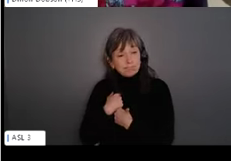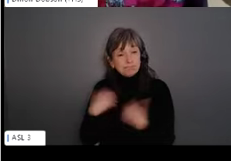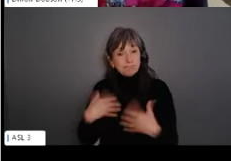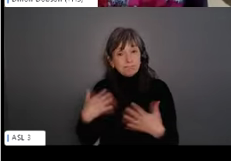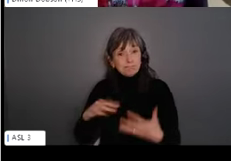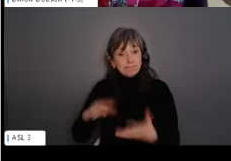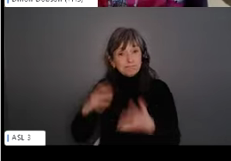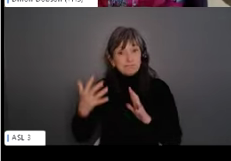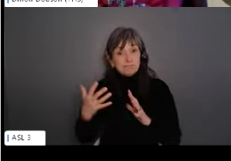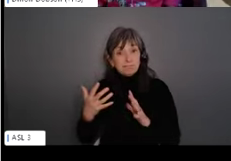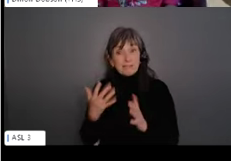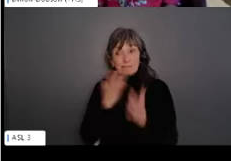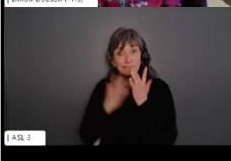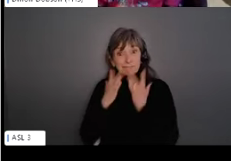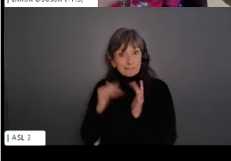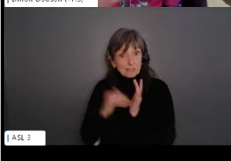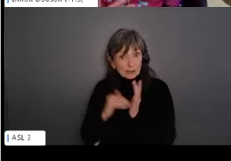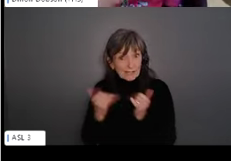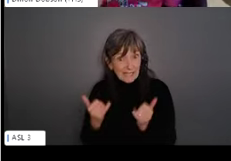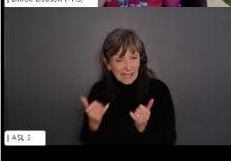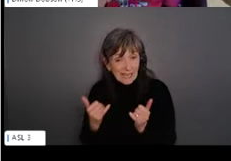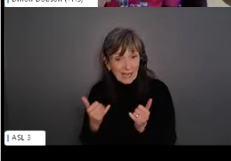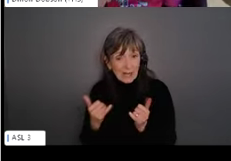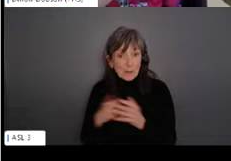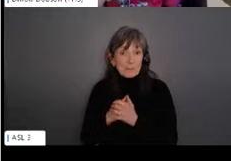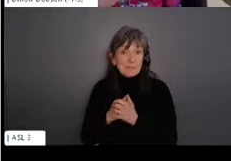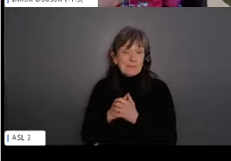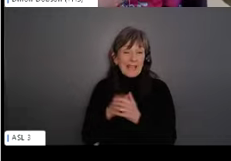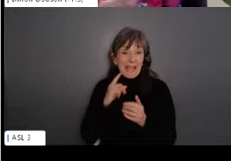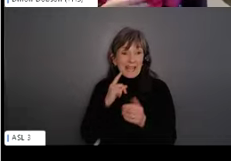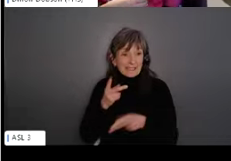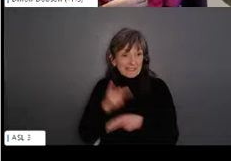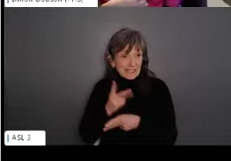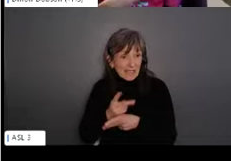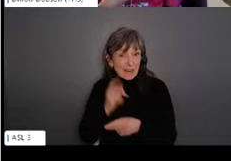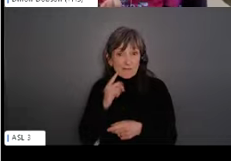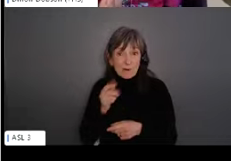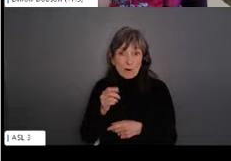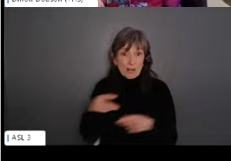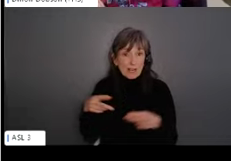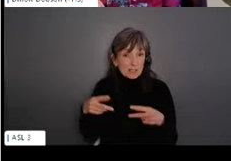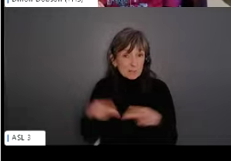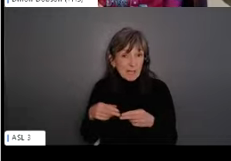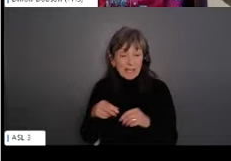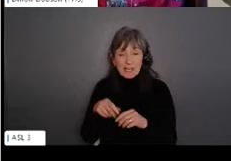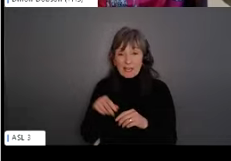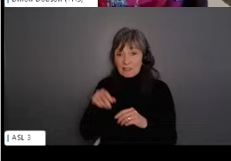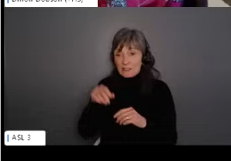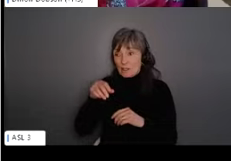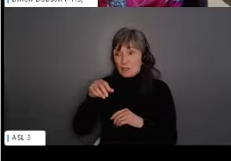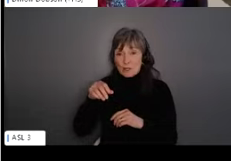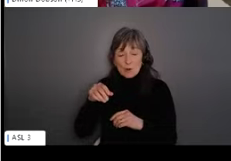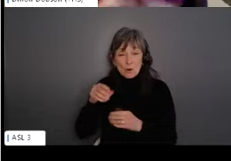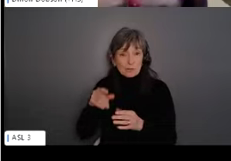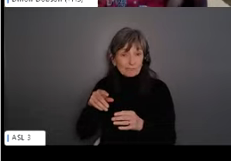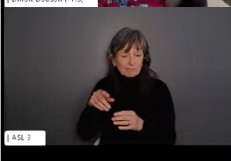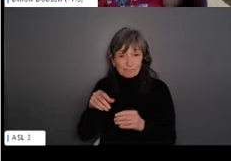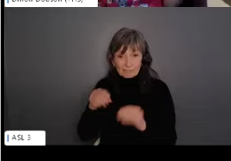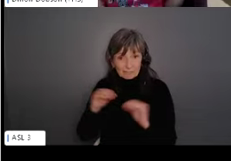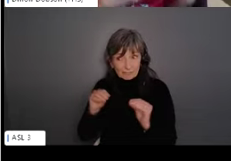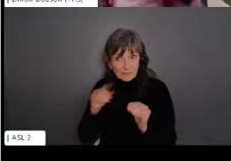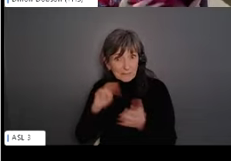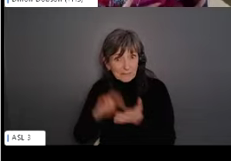of veterinarians and spay neuter. So even if you have and access to spay neuter, so even if you have financial resources and you